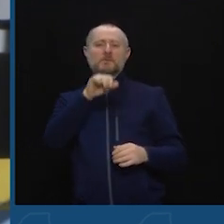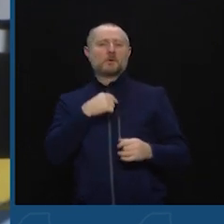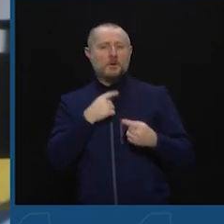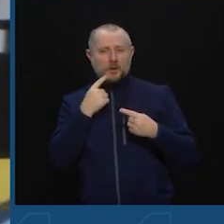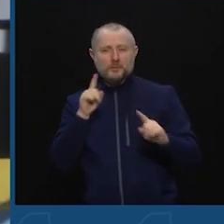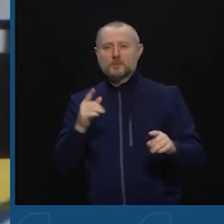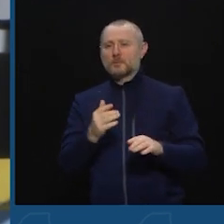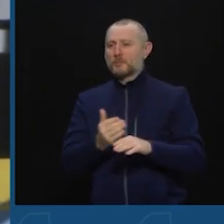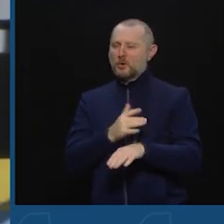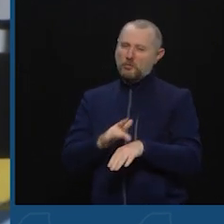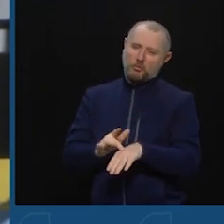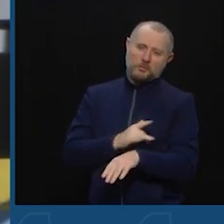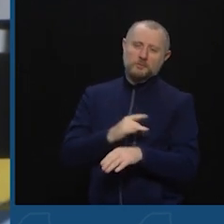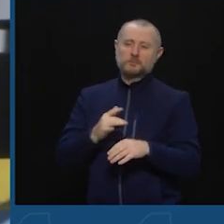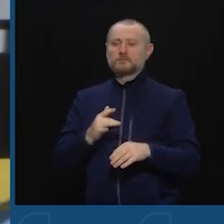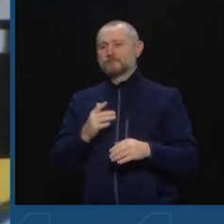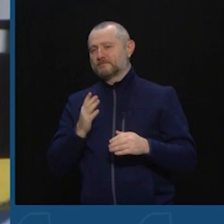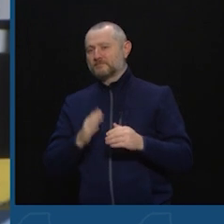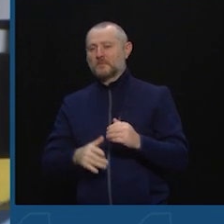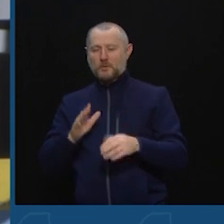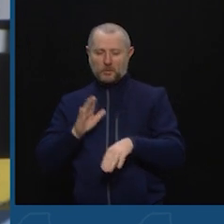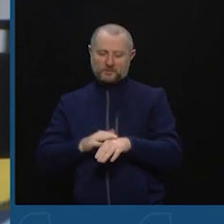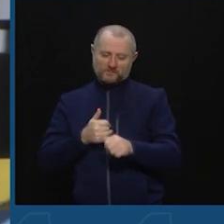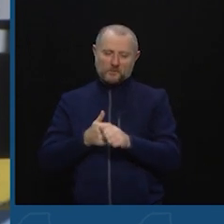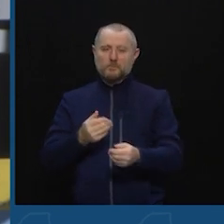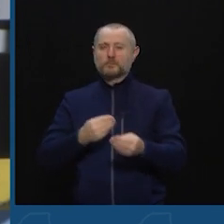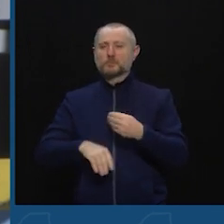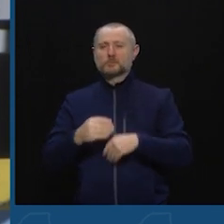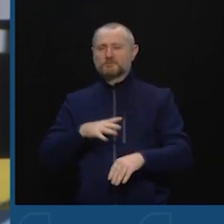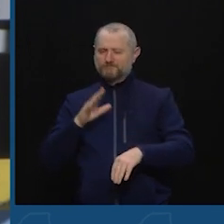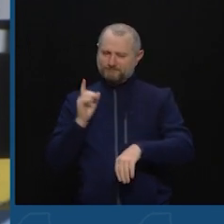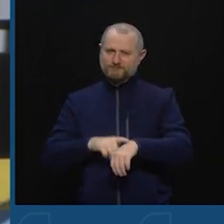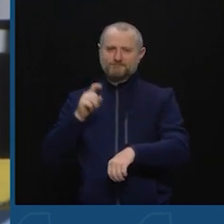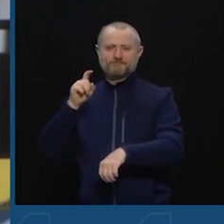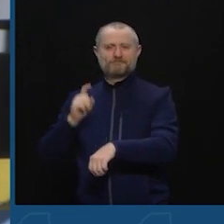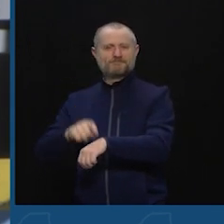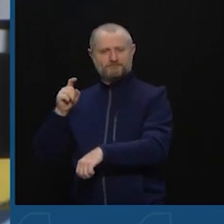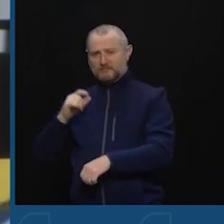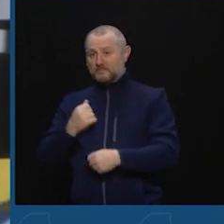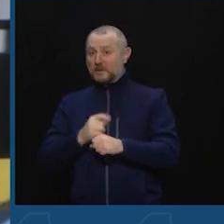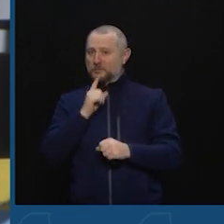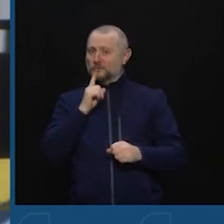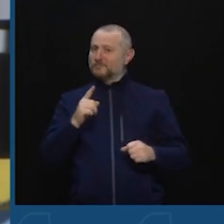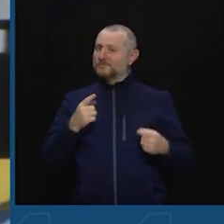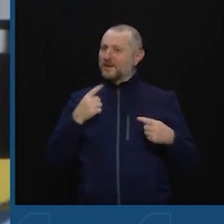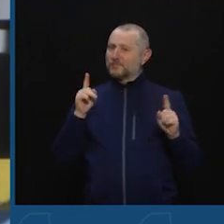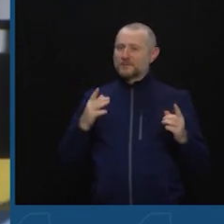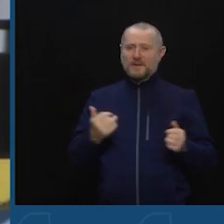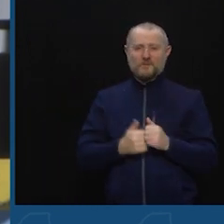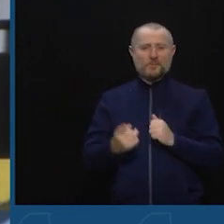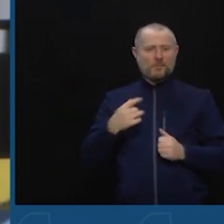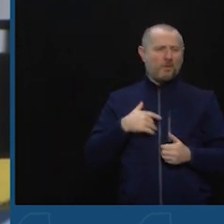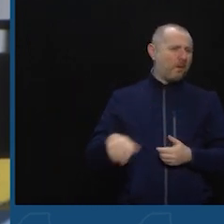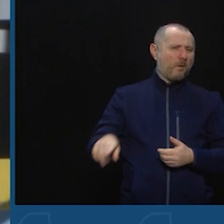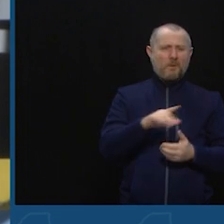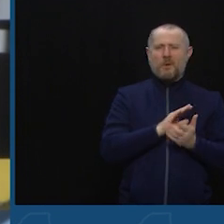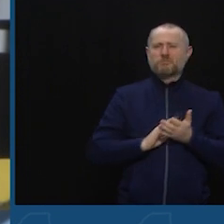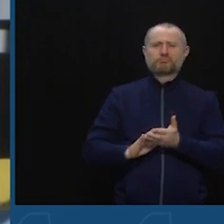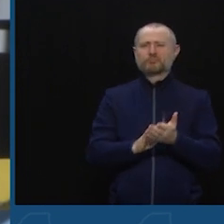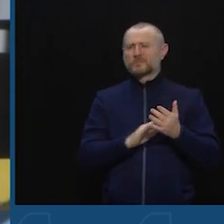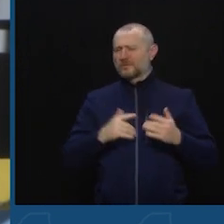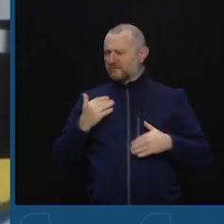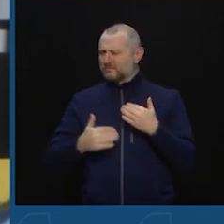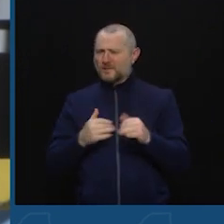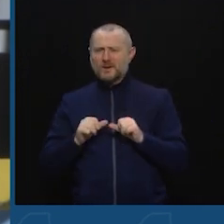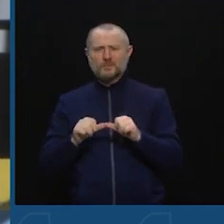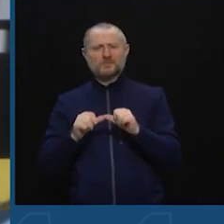on budget, my favorite words, on time, on budget, and that's what we've accomplished here as well. So to all of you, onward and upward to many more